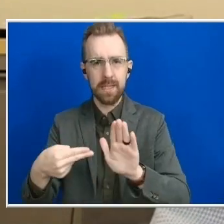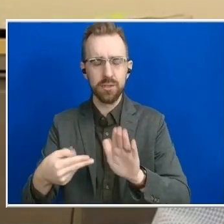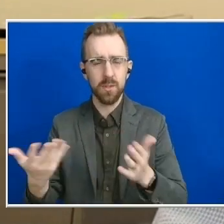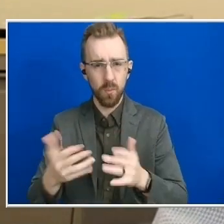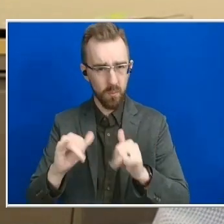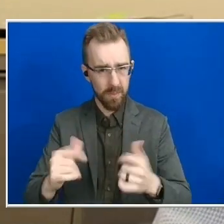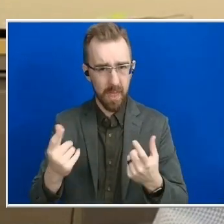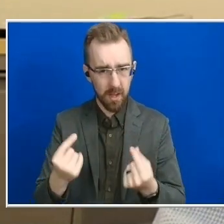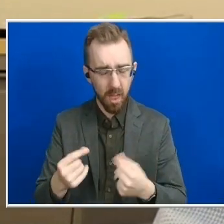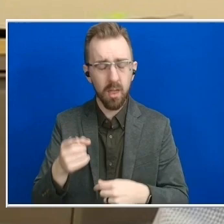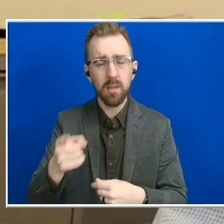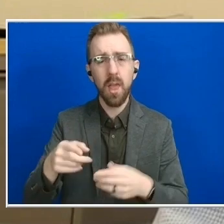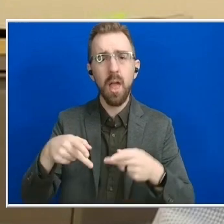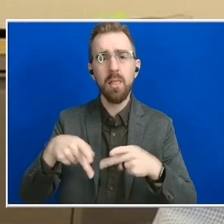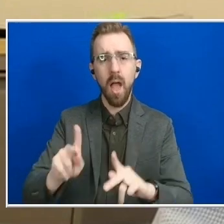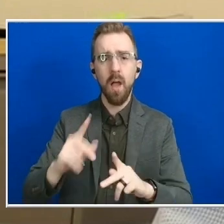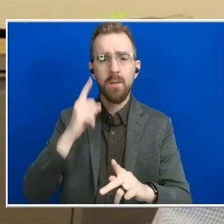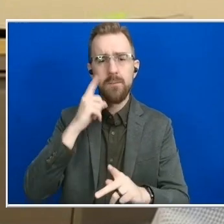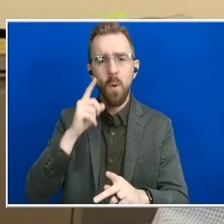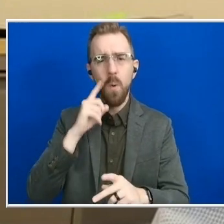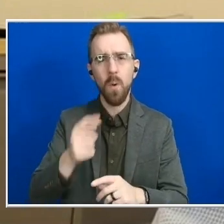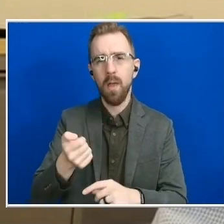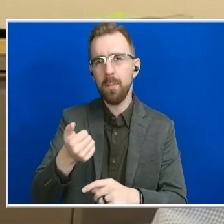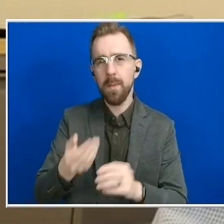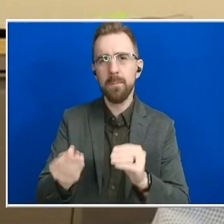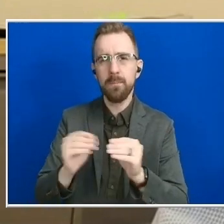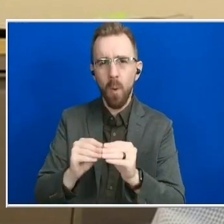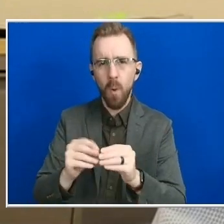allows for a little bit more rapid